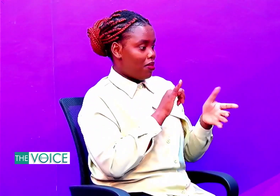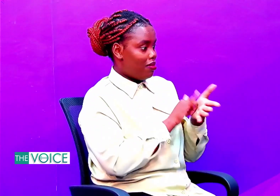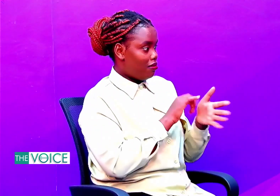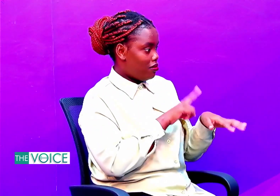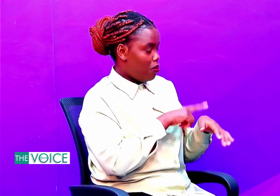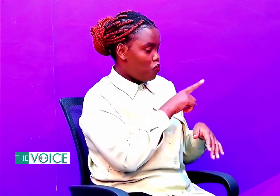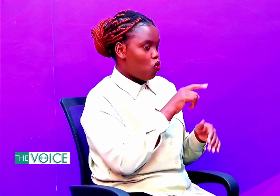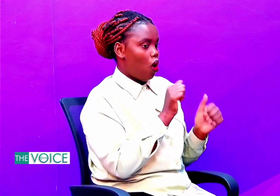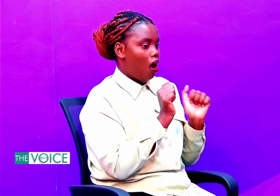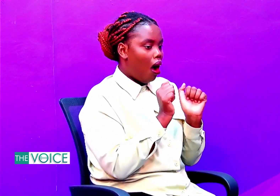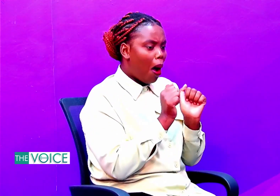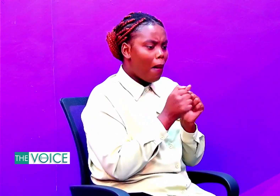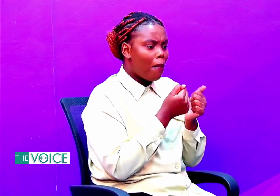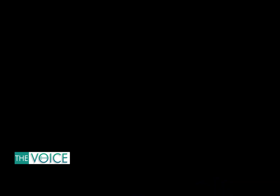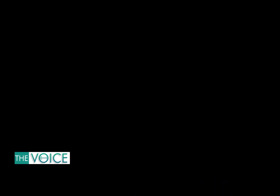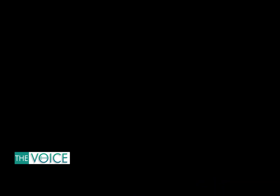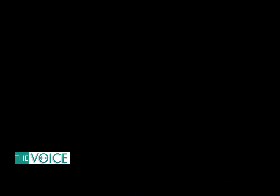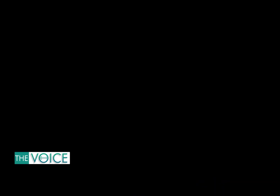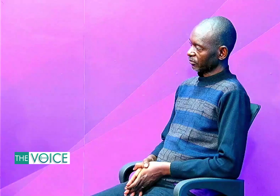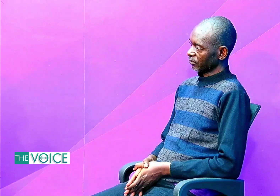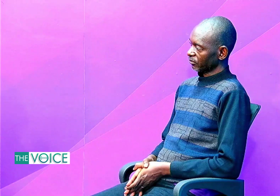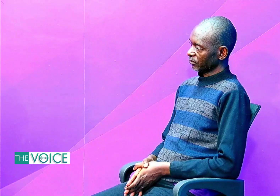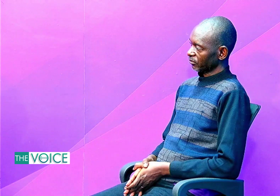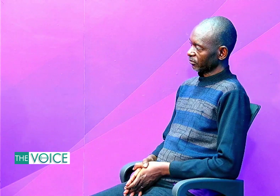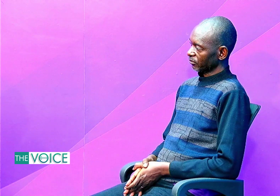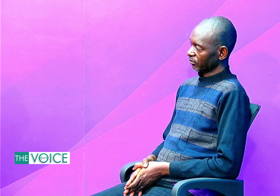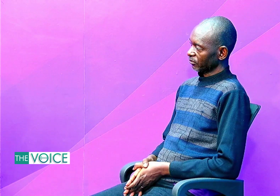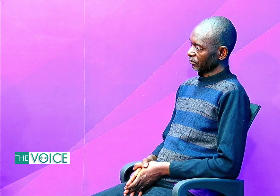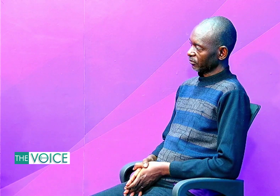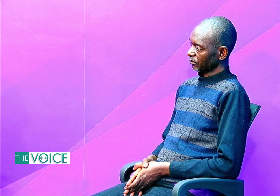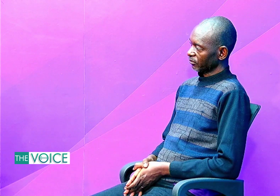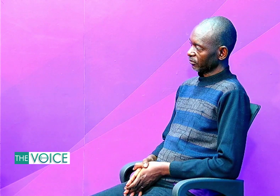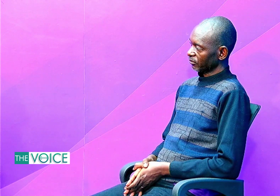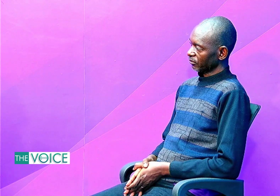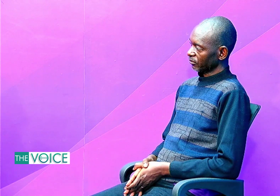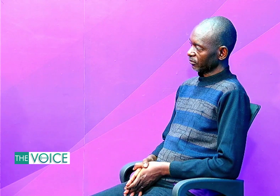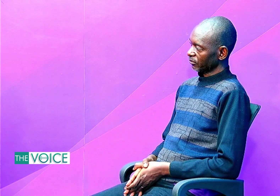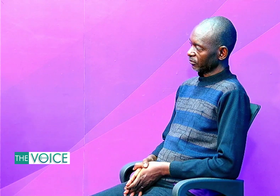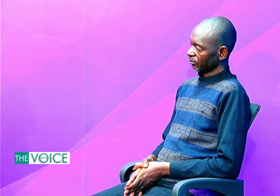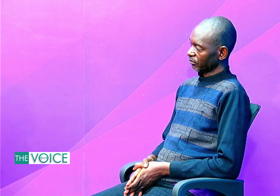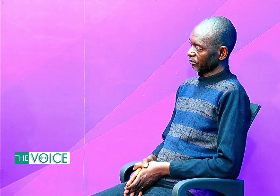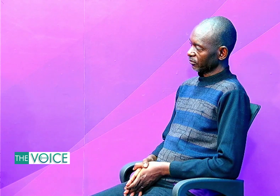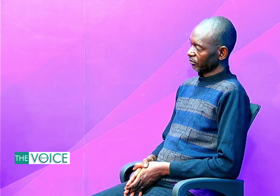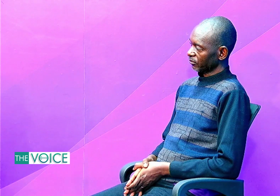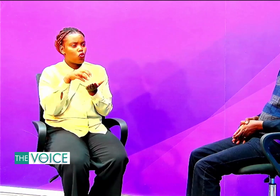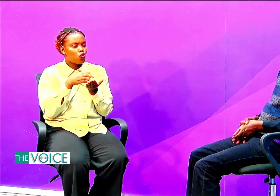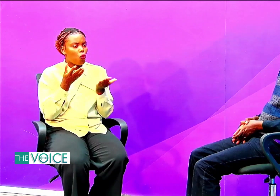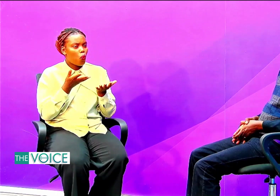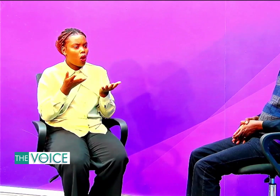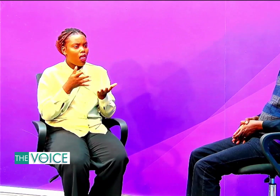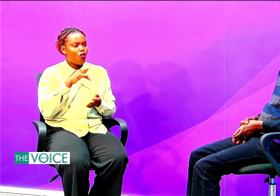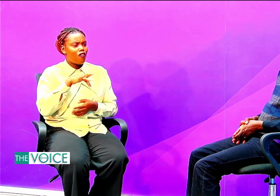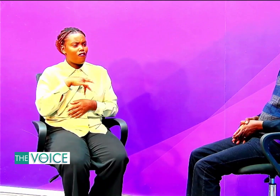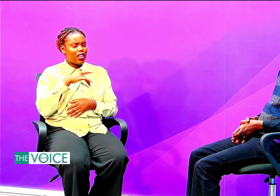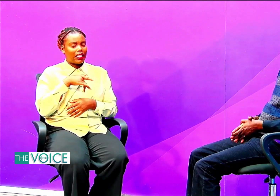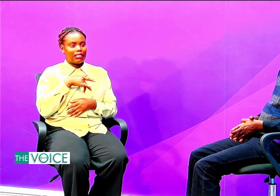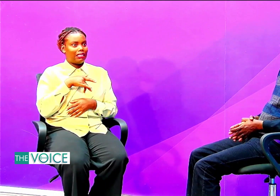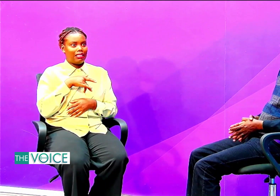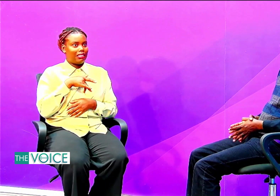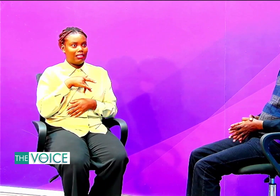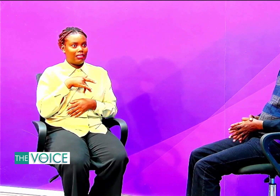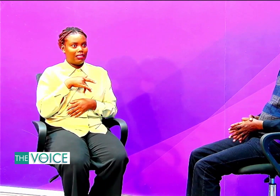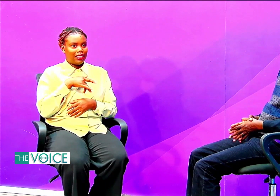epilepsy. From that time that the accident happened, could you share with us a